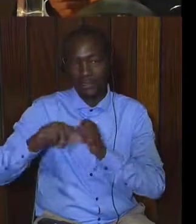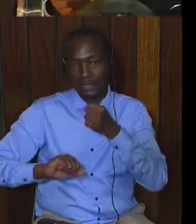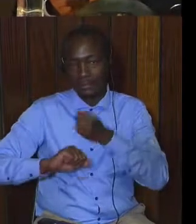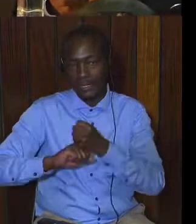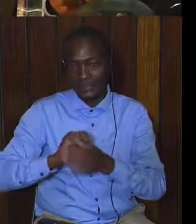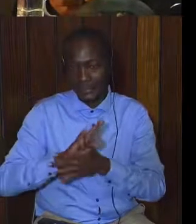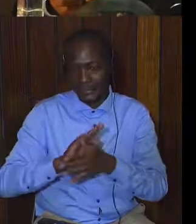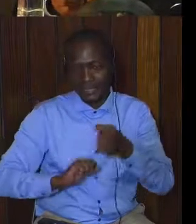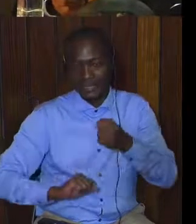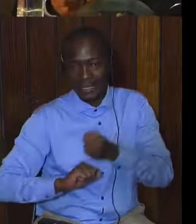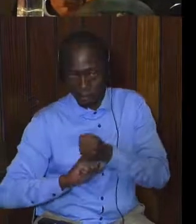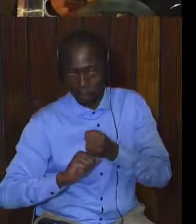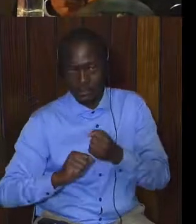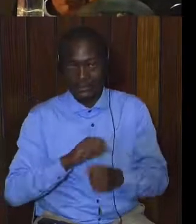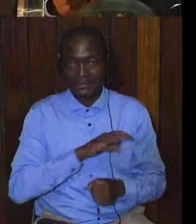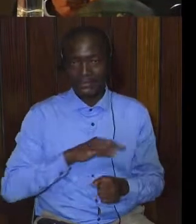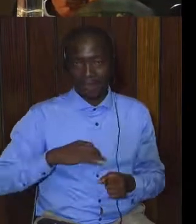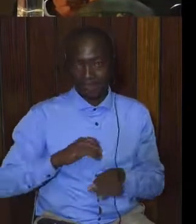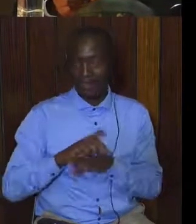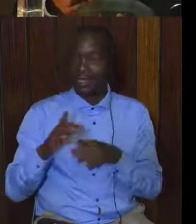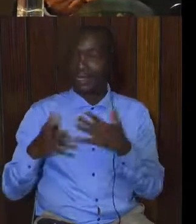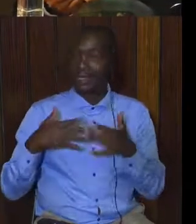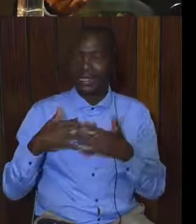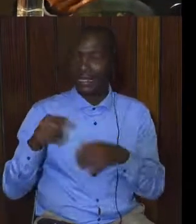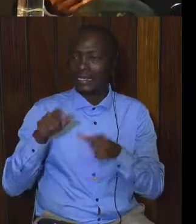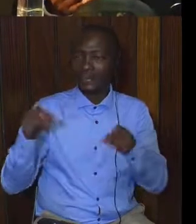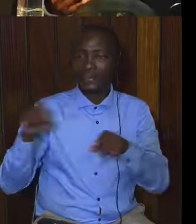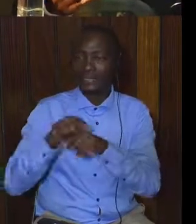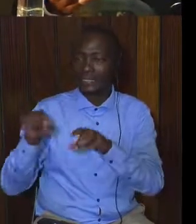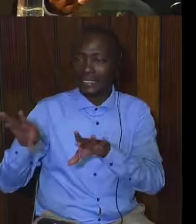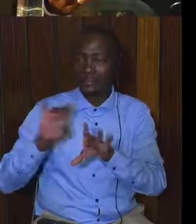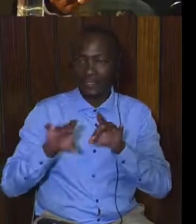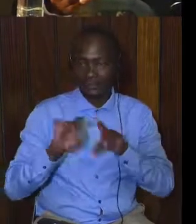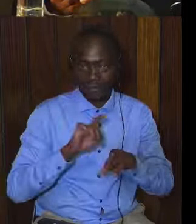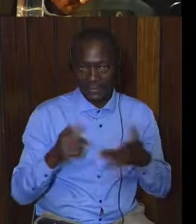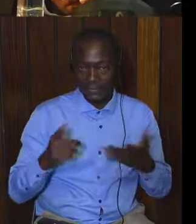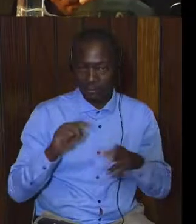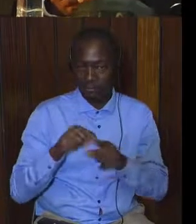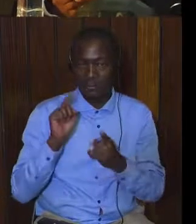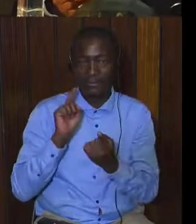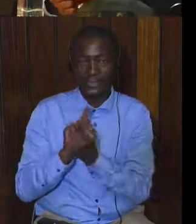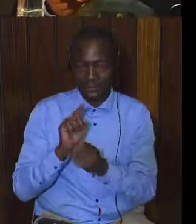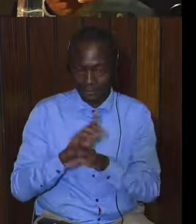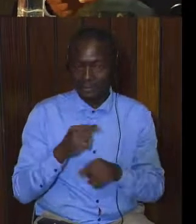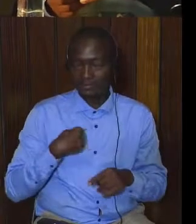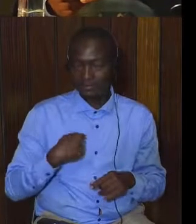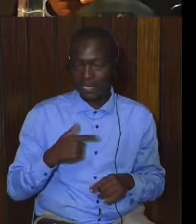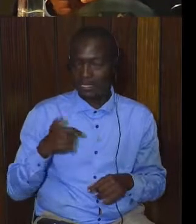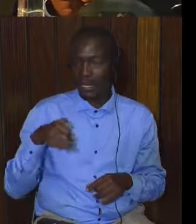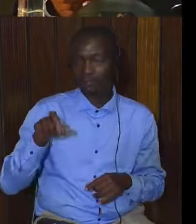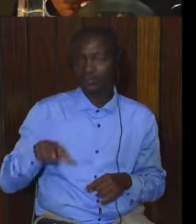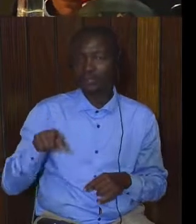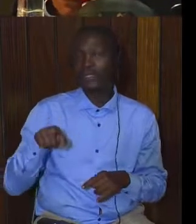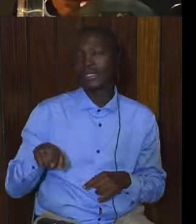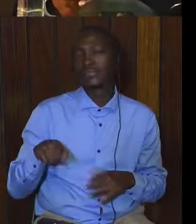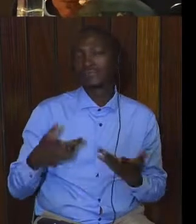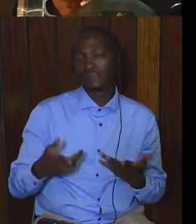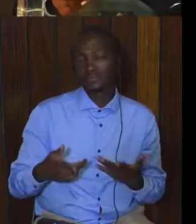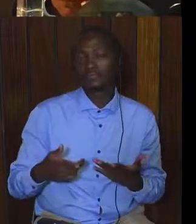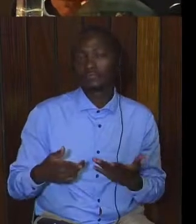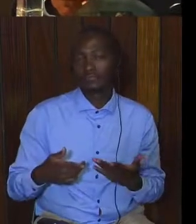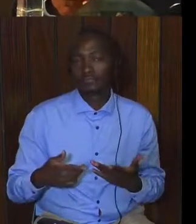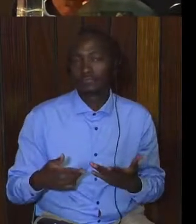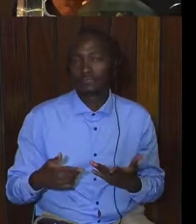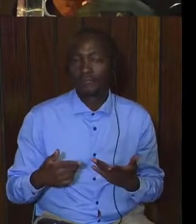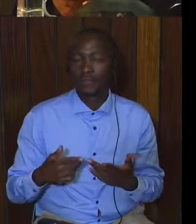and anyone that can be invited to the meeting. That is on Tuesday, which is chaired by myself. Then on Wednesdays, we have